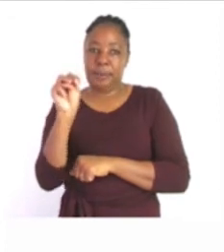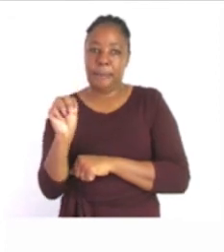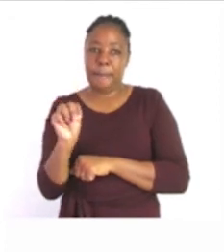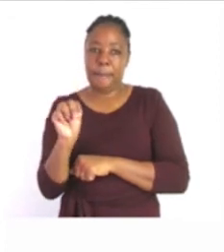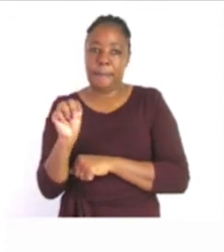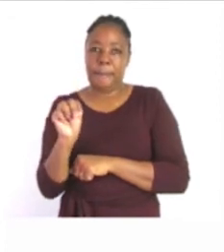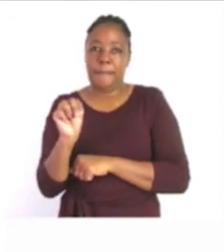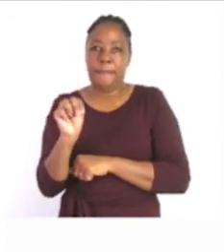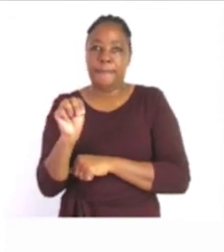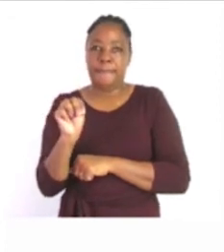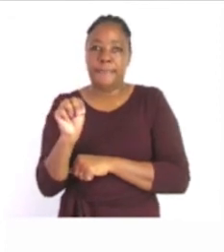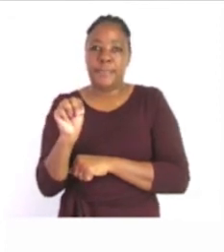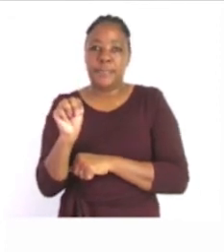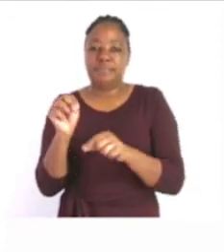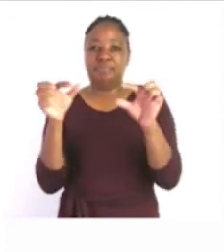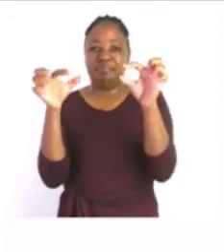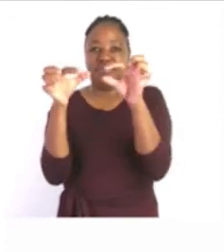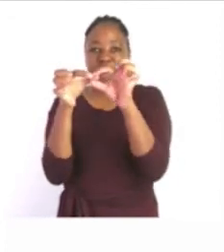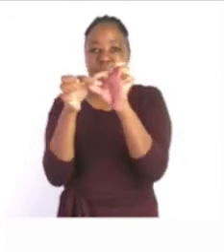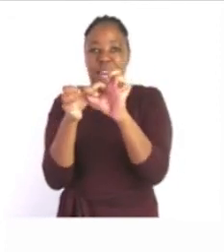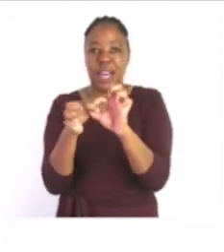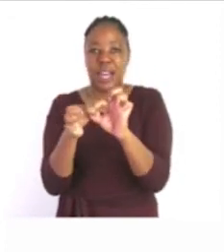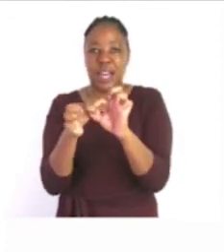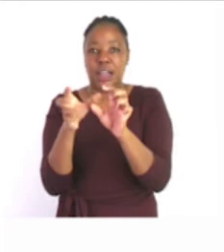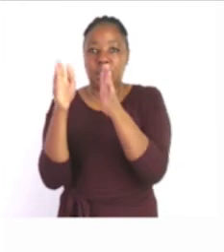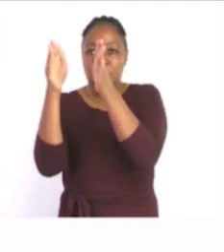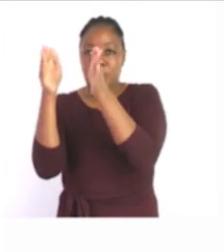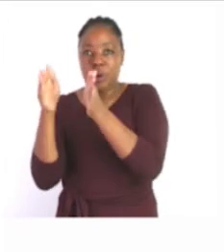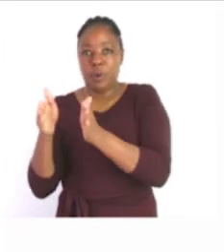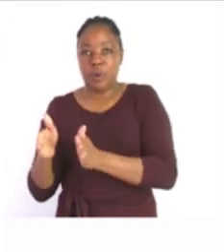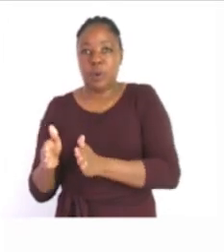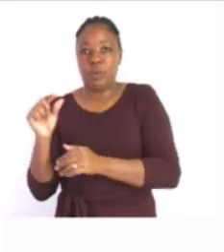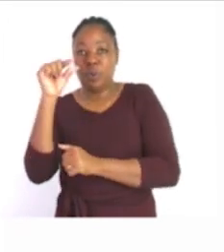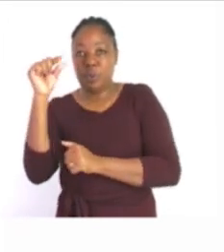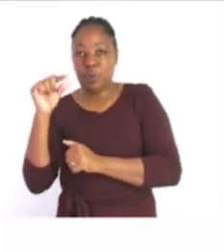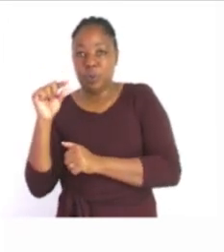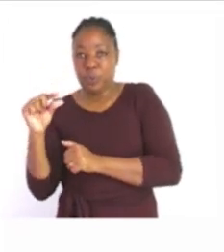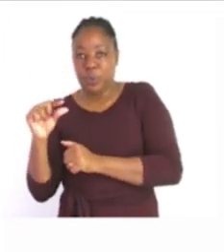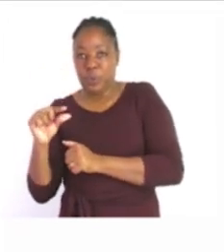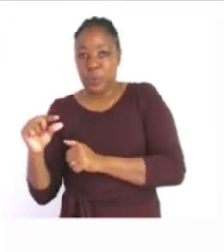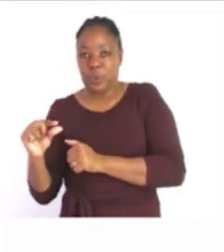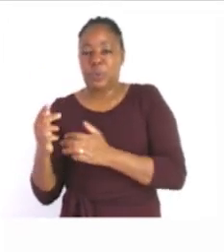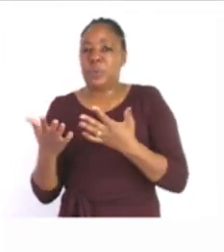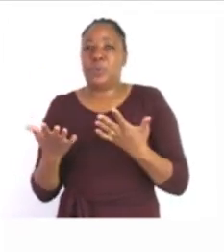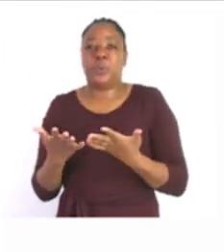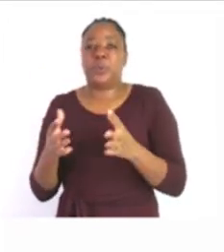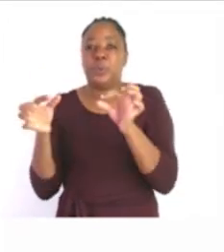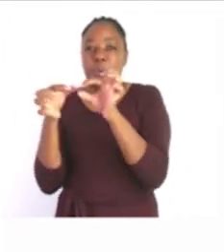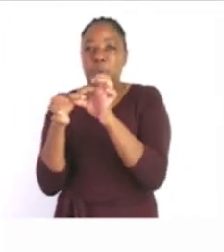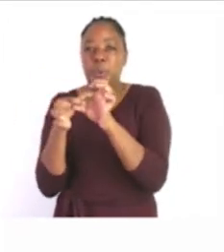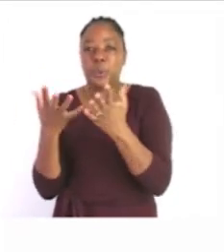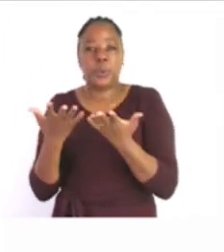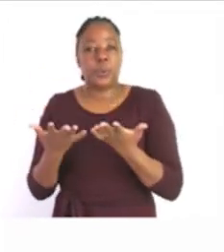Sm. Very good. Let us now look at the column where we have all the other sounds.